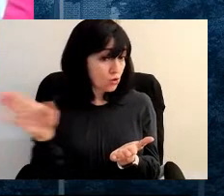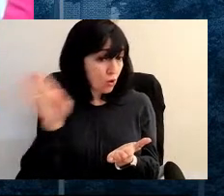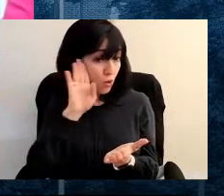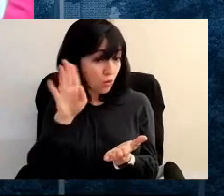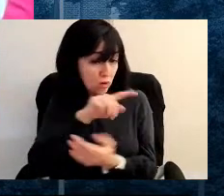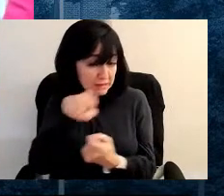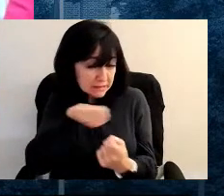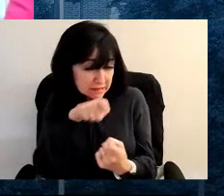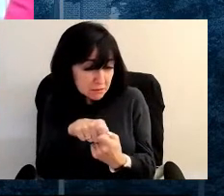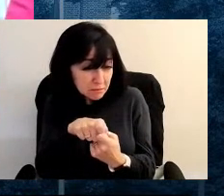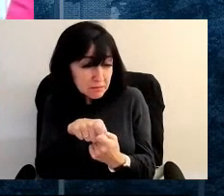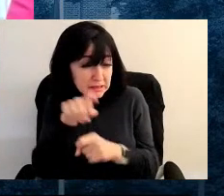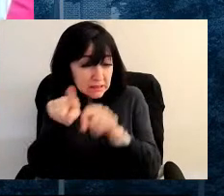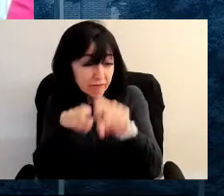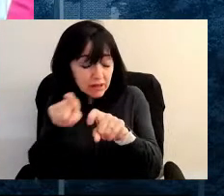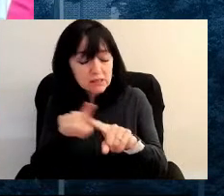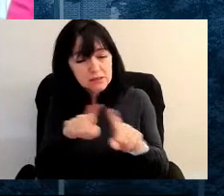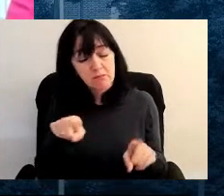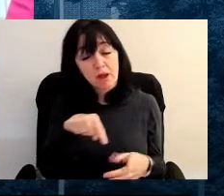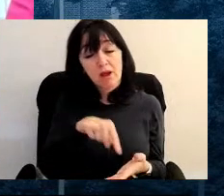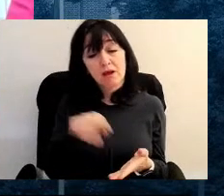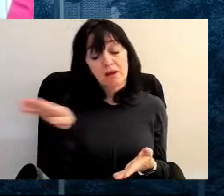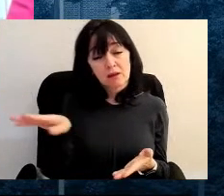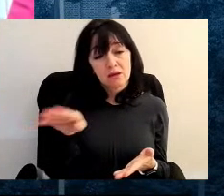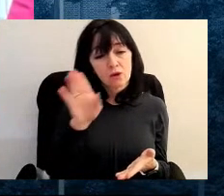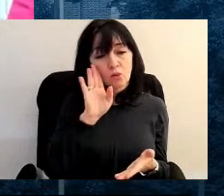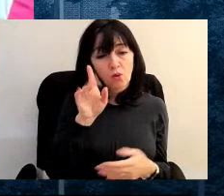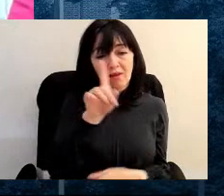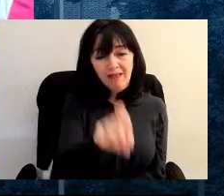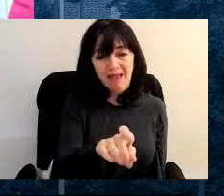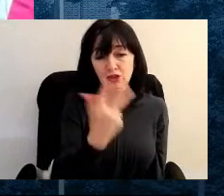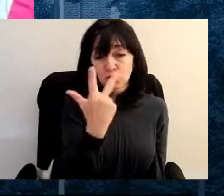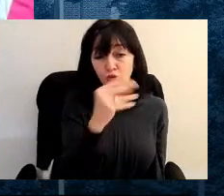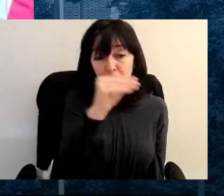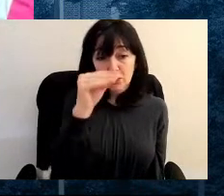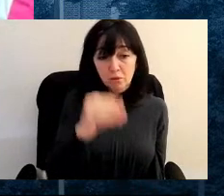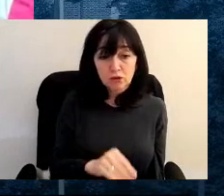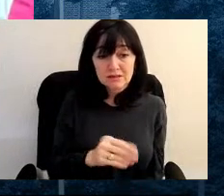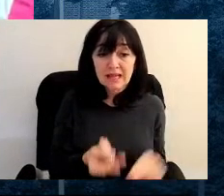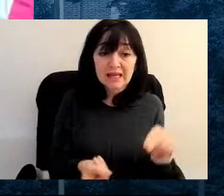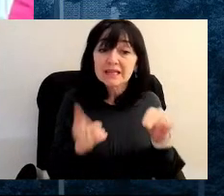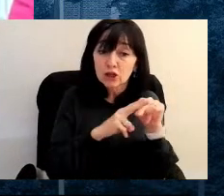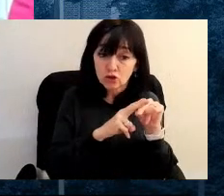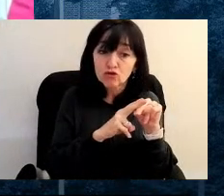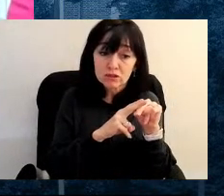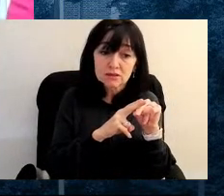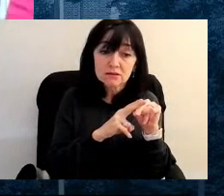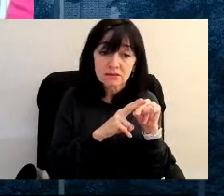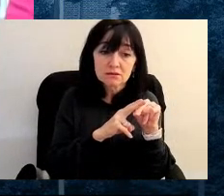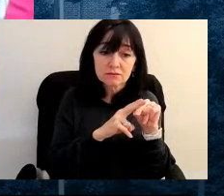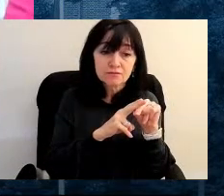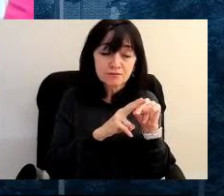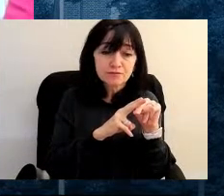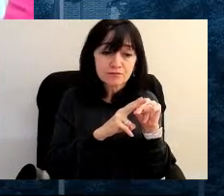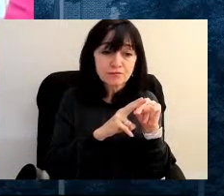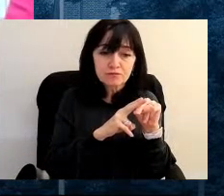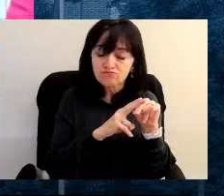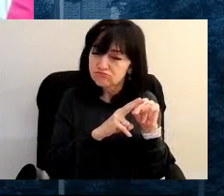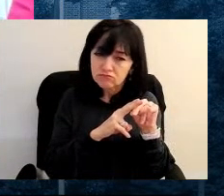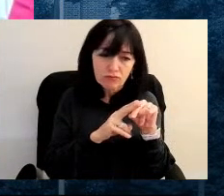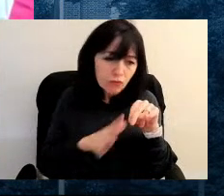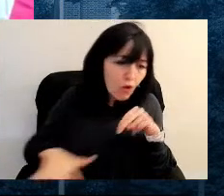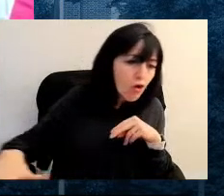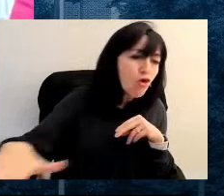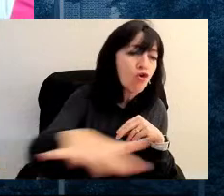budget request it'll be the following: a 3% increase across the board for